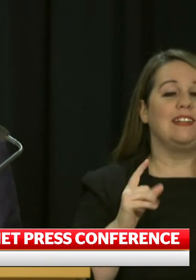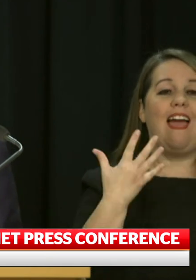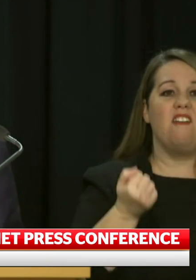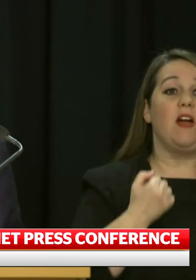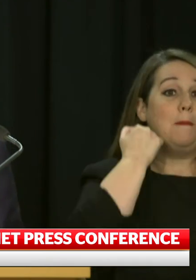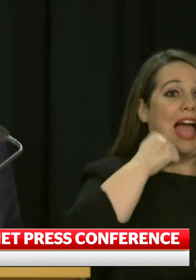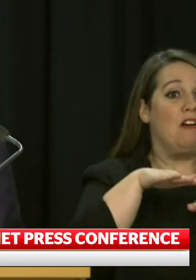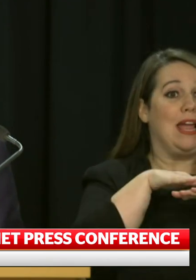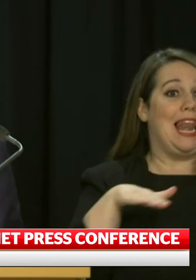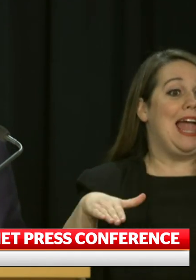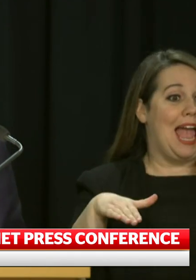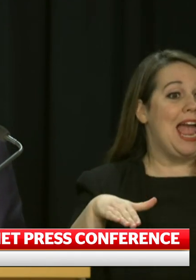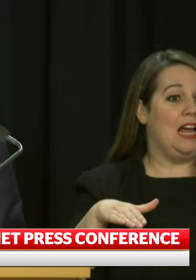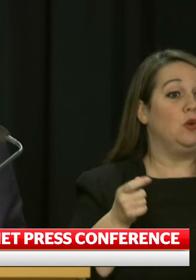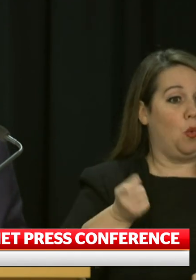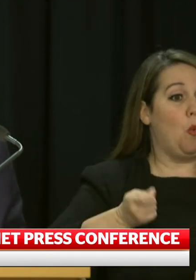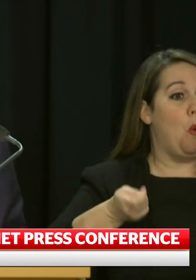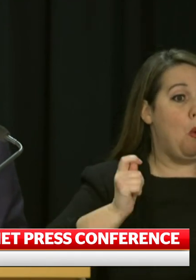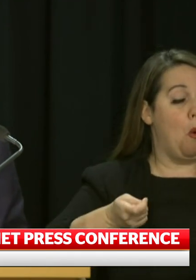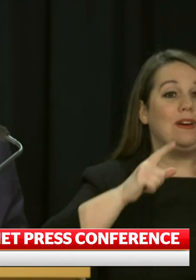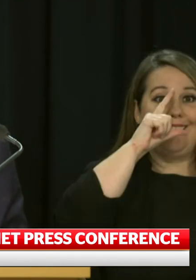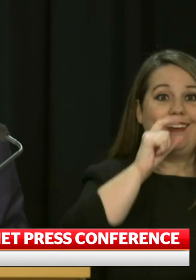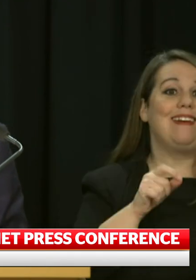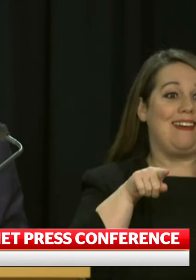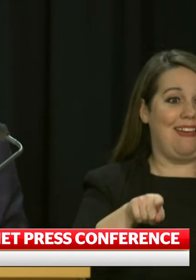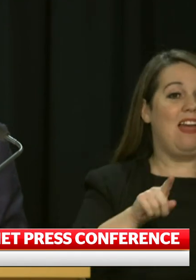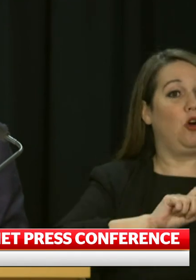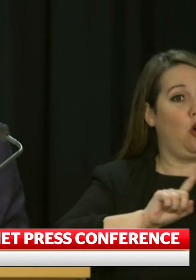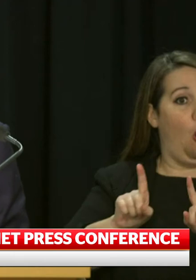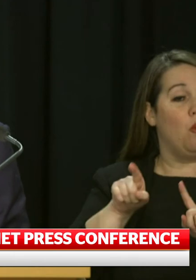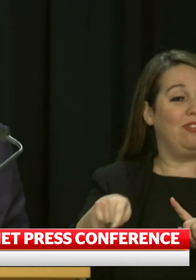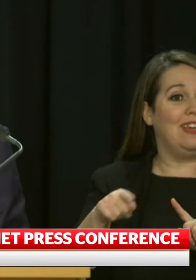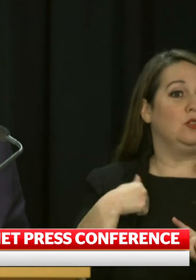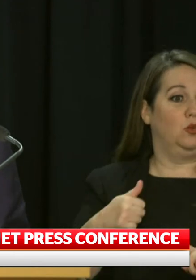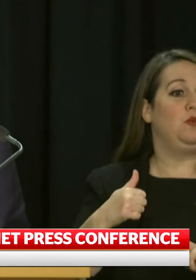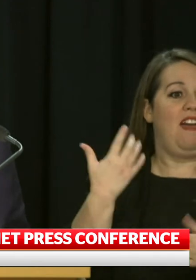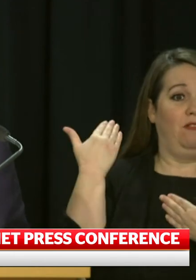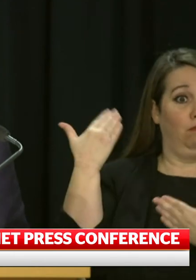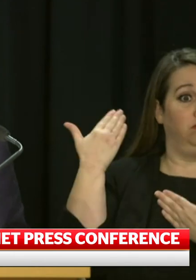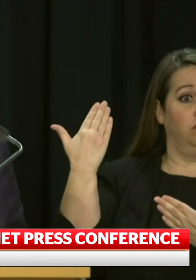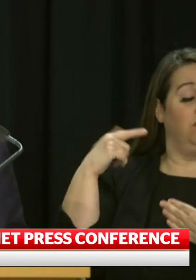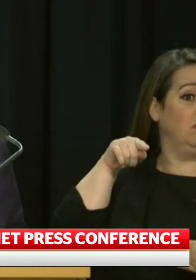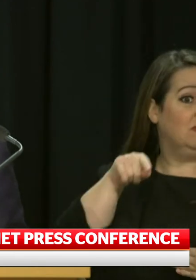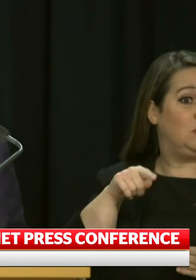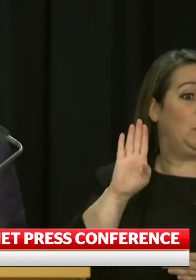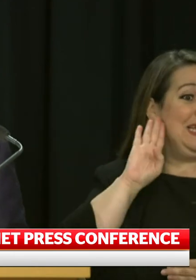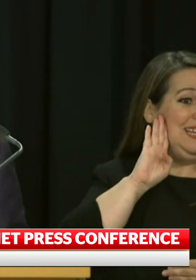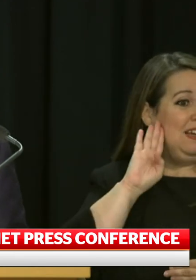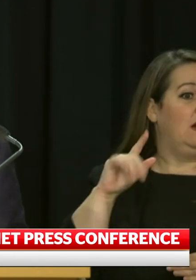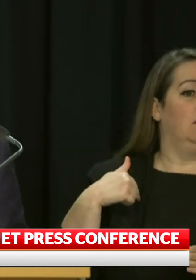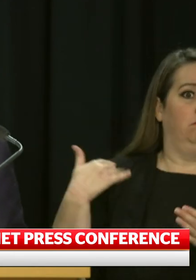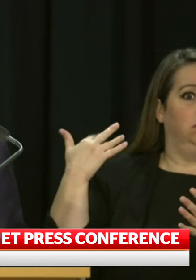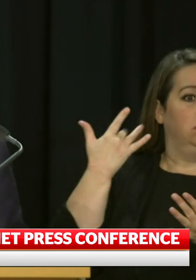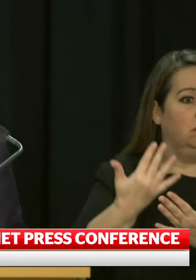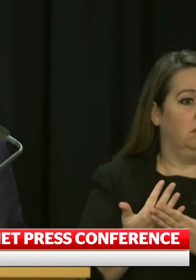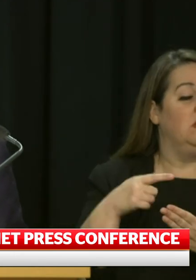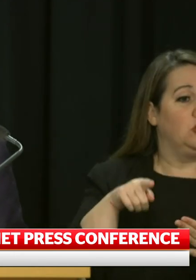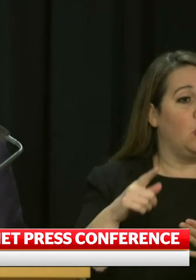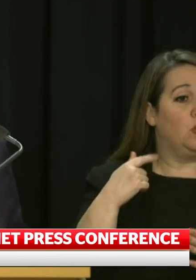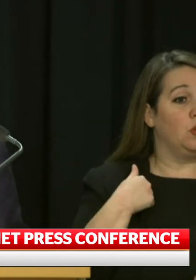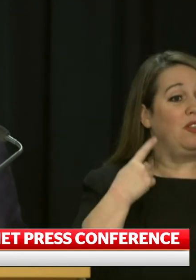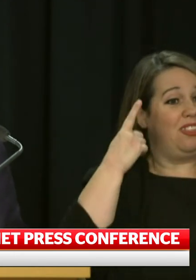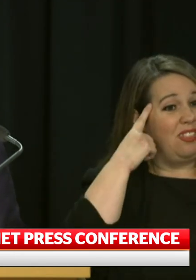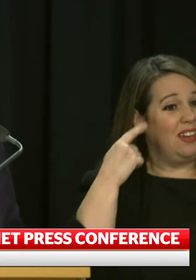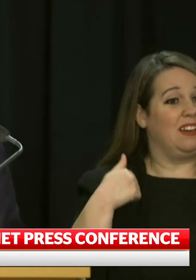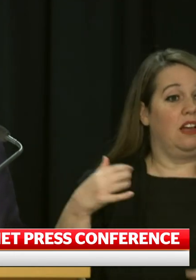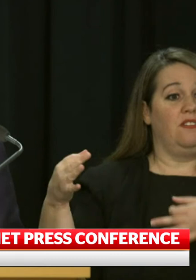think this will open up the floodgates for other settlements that have already been settled to re-litigate them? I'm